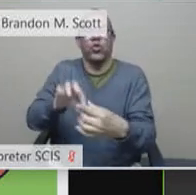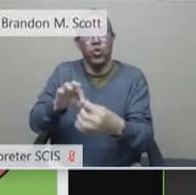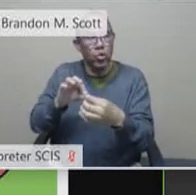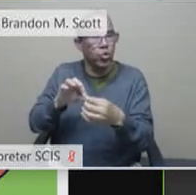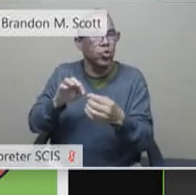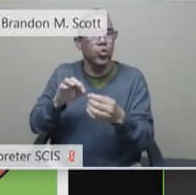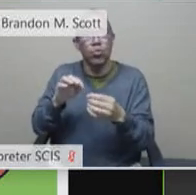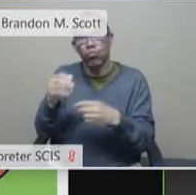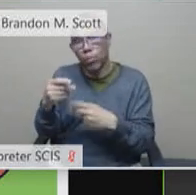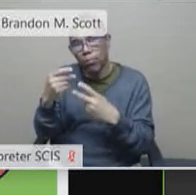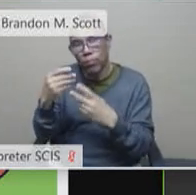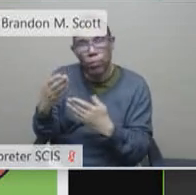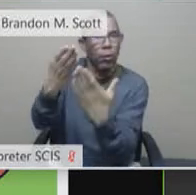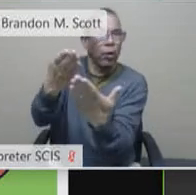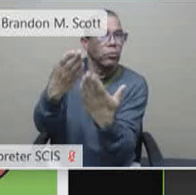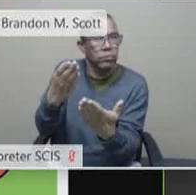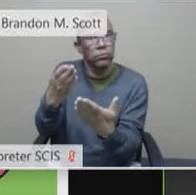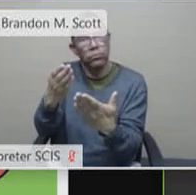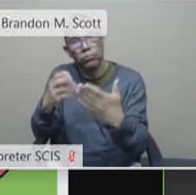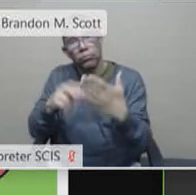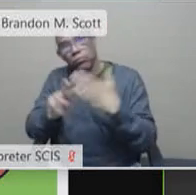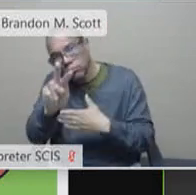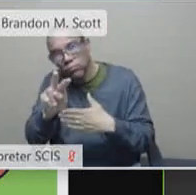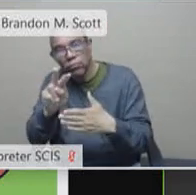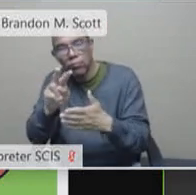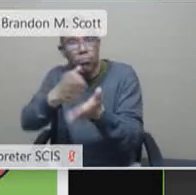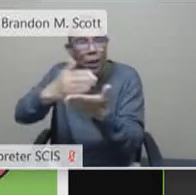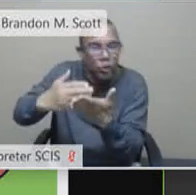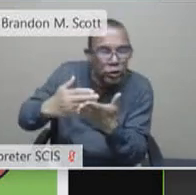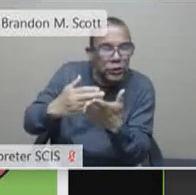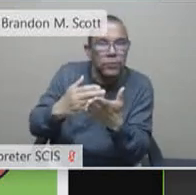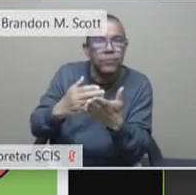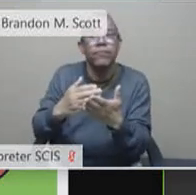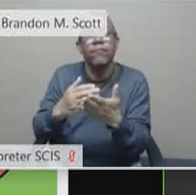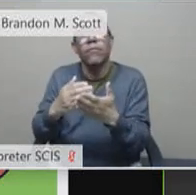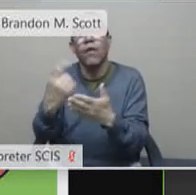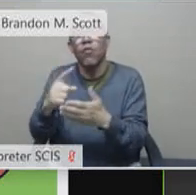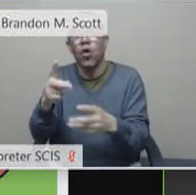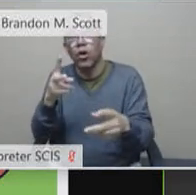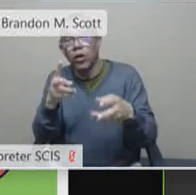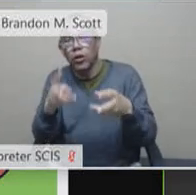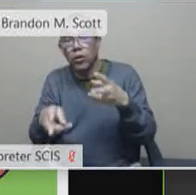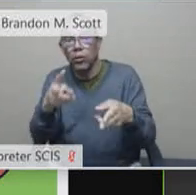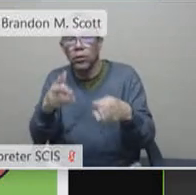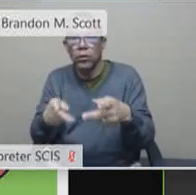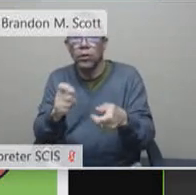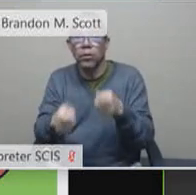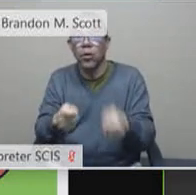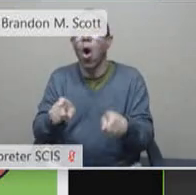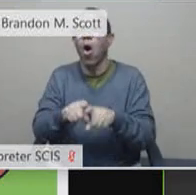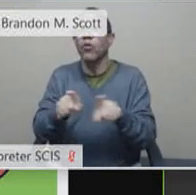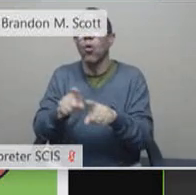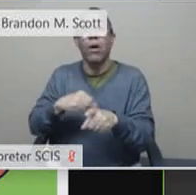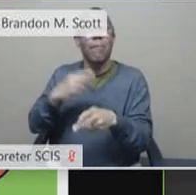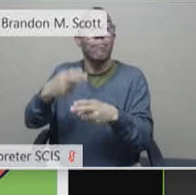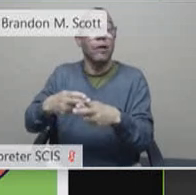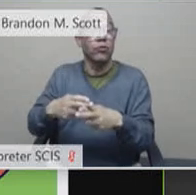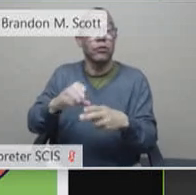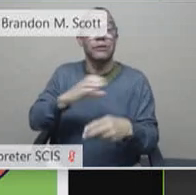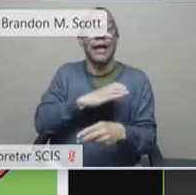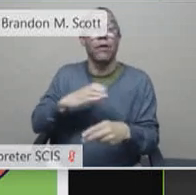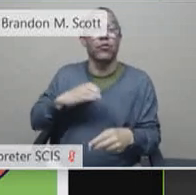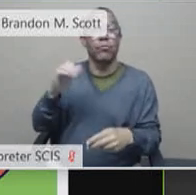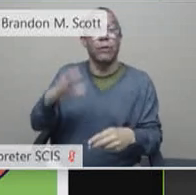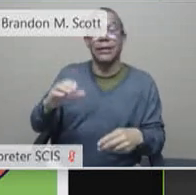revenue proposal. I want to take a moment to also recognize, I see that Councilman Henry has joined us on the WebEx as well. So in May,